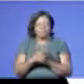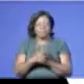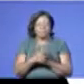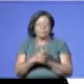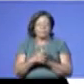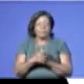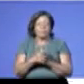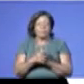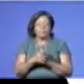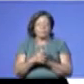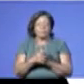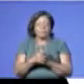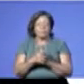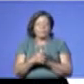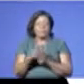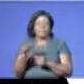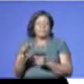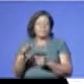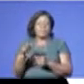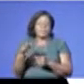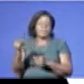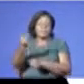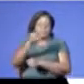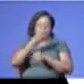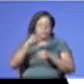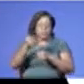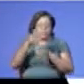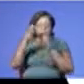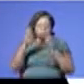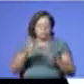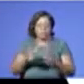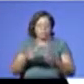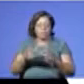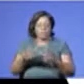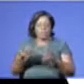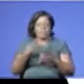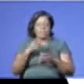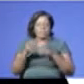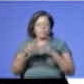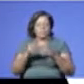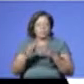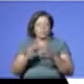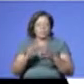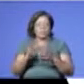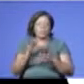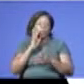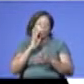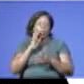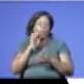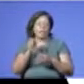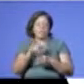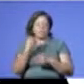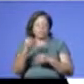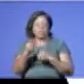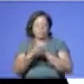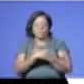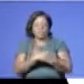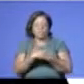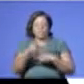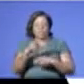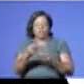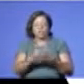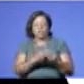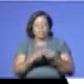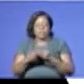Well, despite a Supreme Court injunction, a years-long feud between the Water and Sewage Corporation and the Bahamas Utilities and